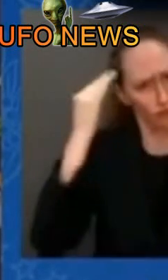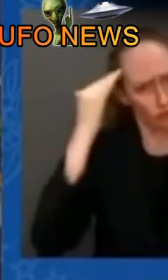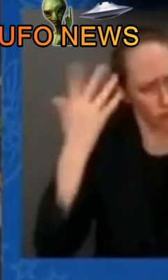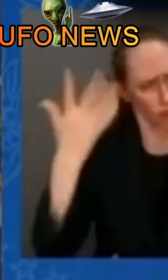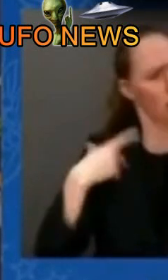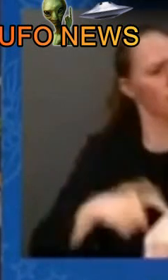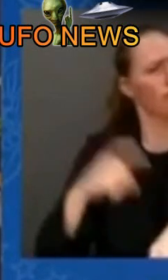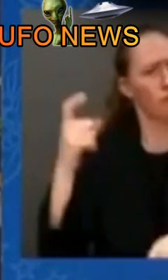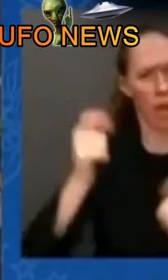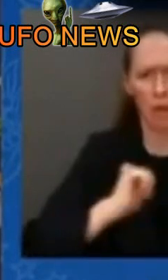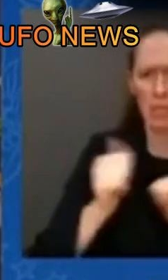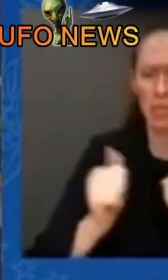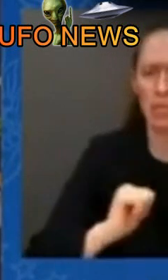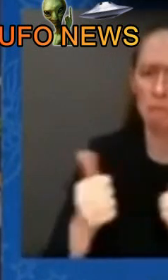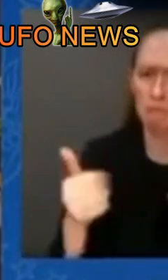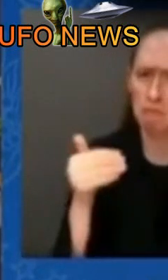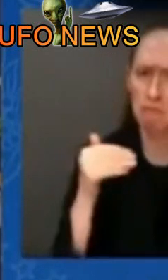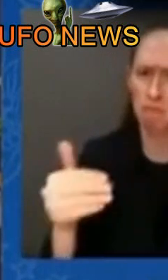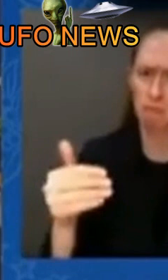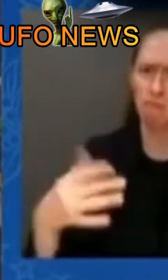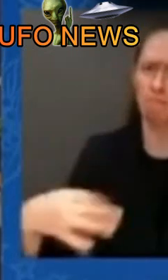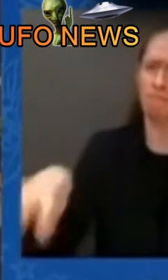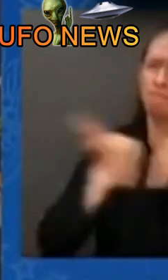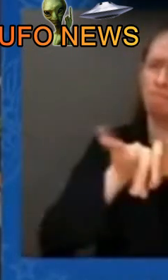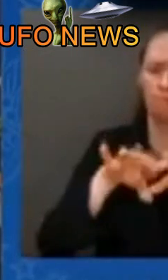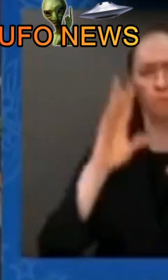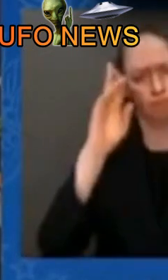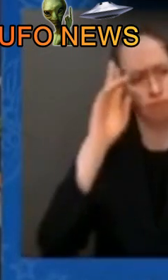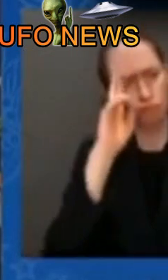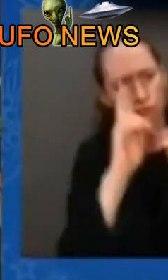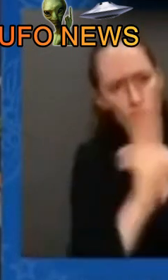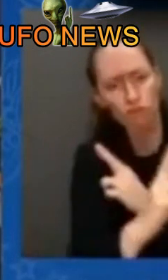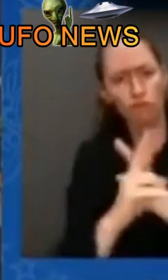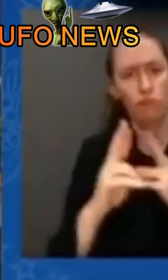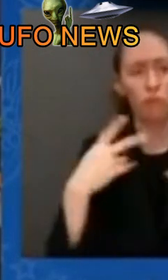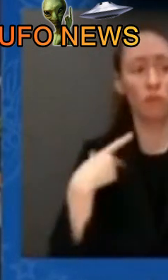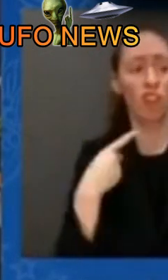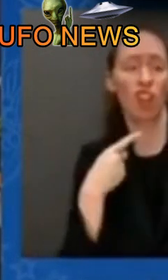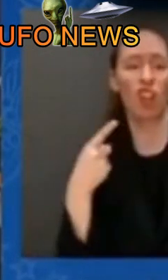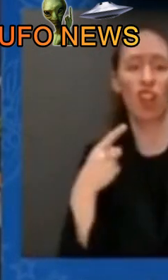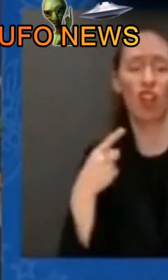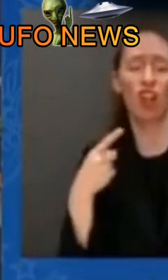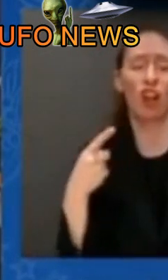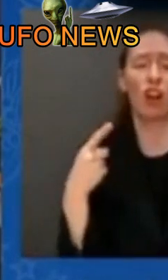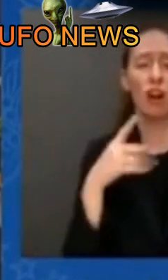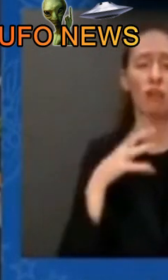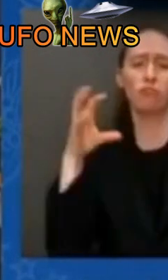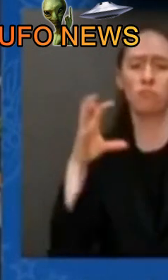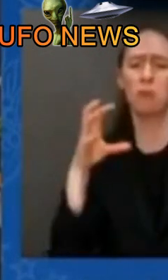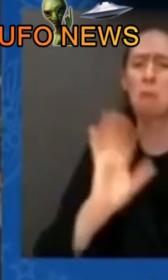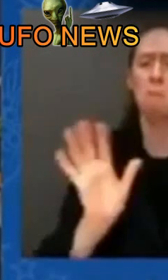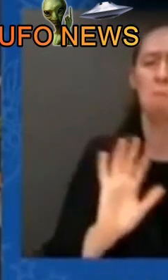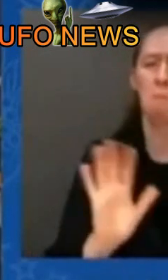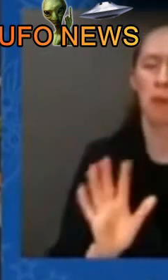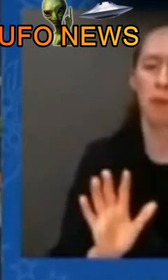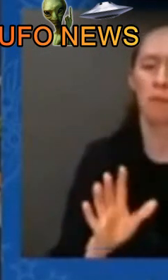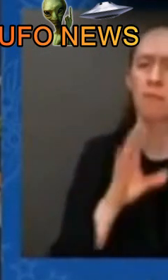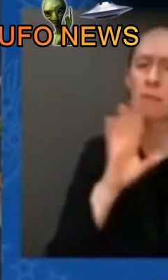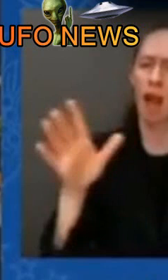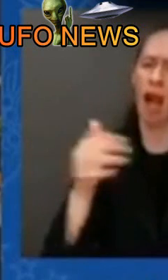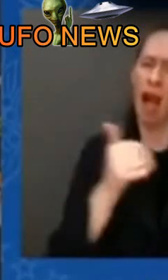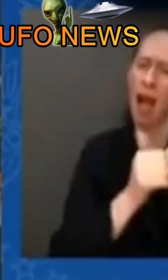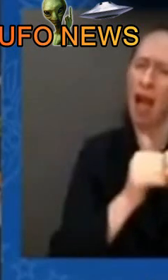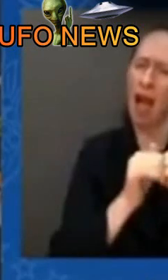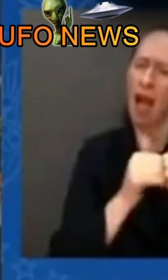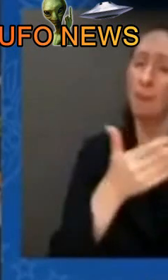conflict. This episode underscores the importance of maintaining open lines of communication between our diplomats and our military